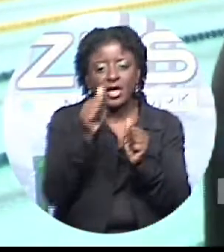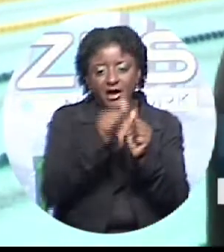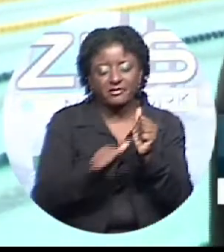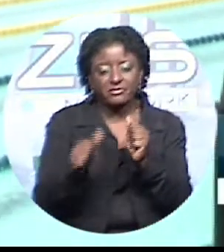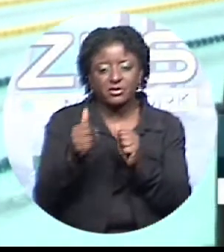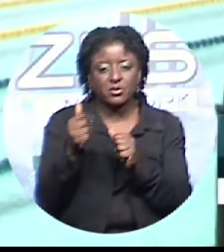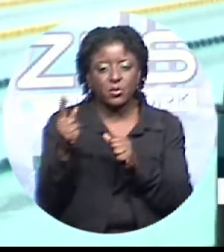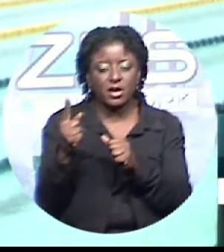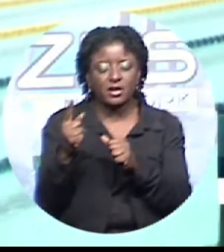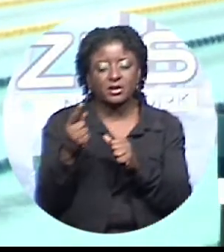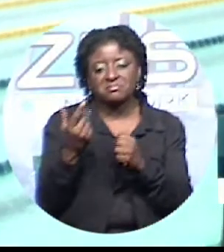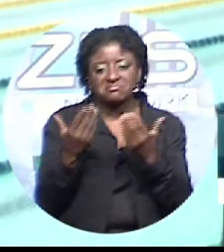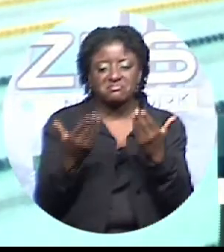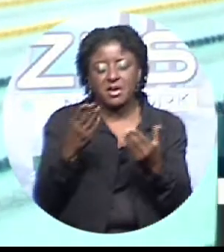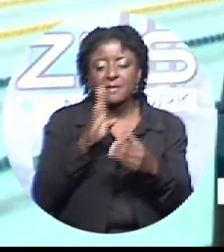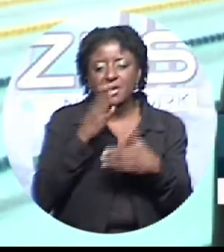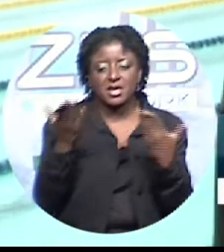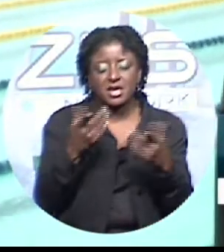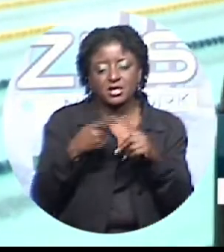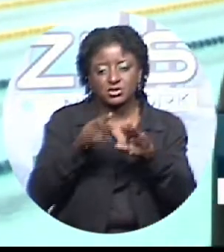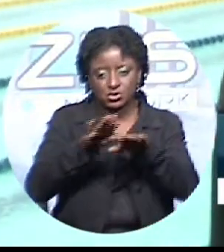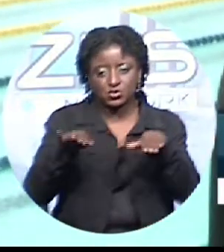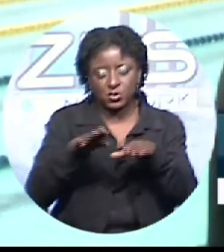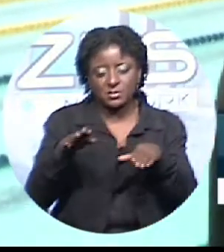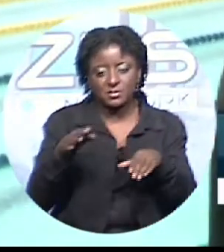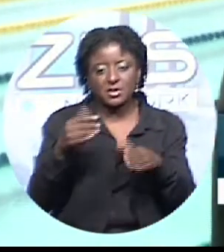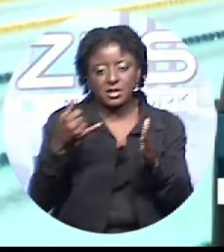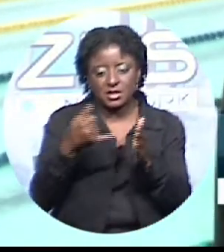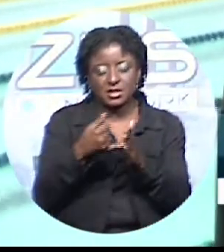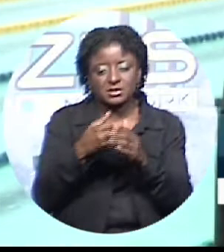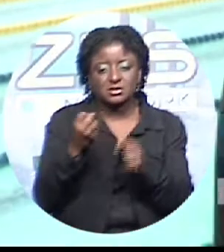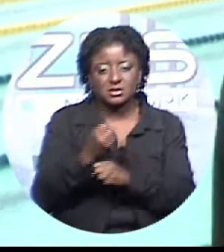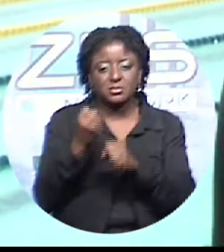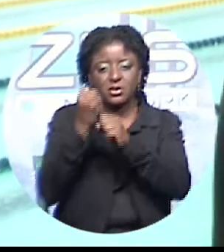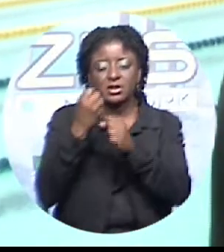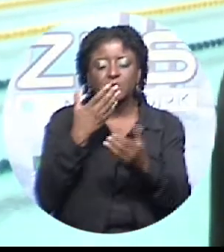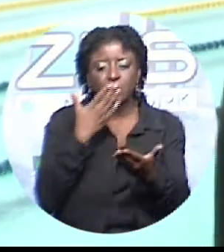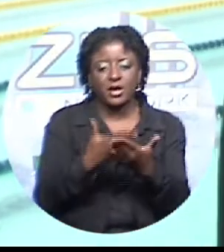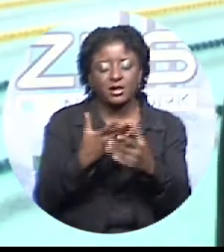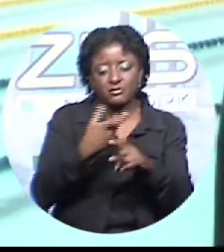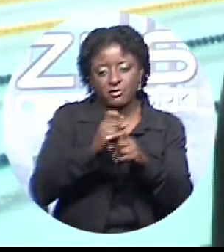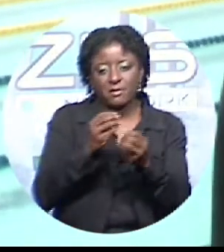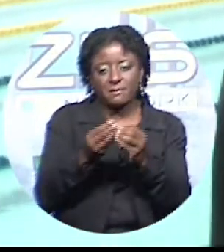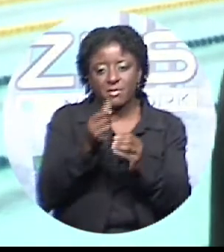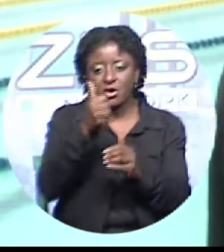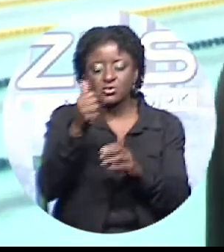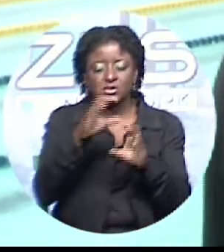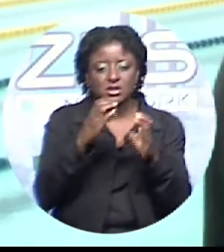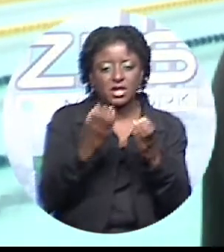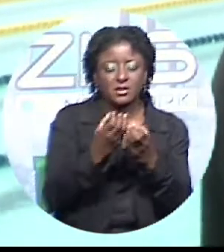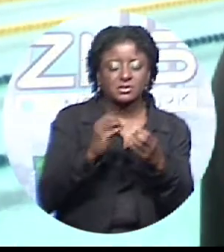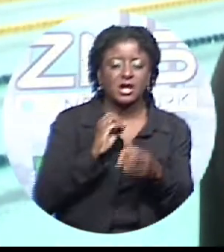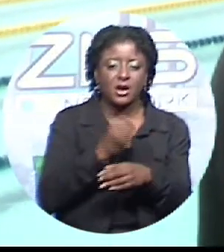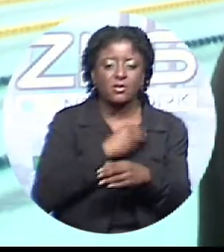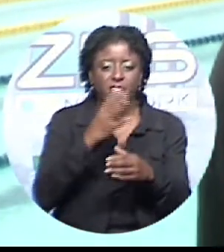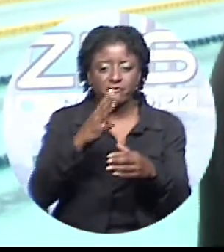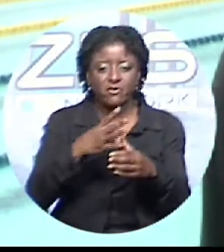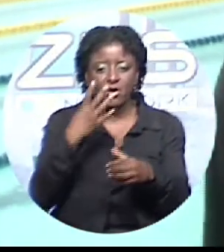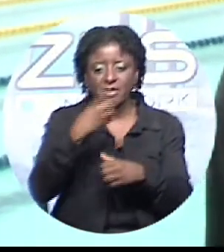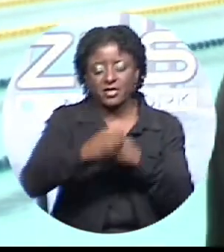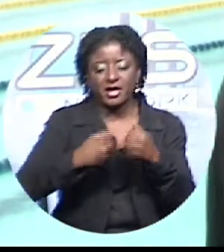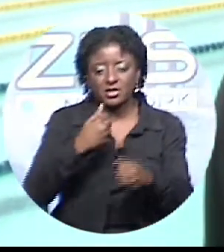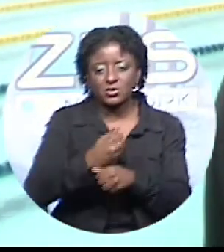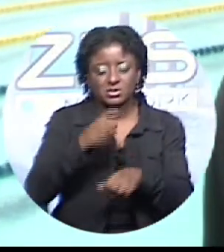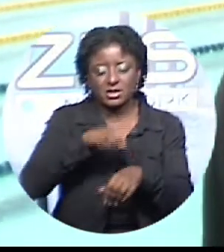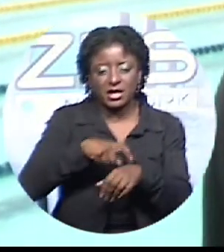here to swim. It's really been supported really well from most of the clubs the last few years. It's our fourth annual time. You know, we've